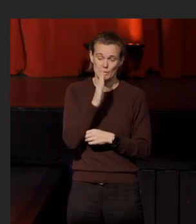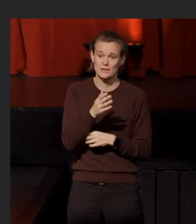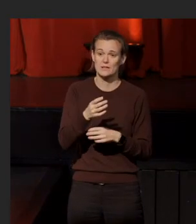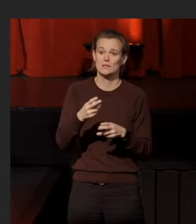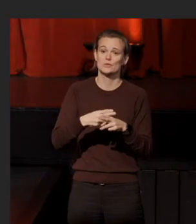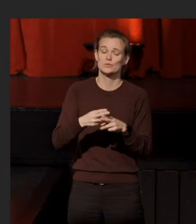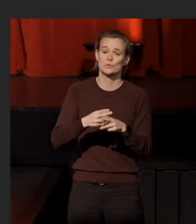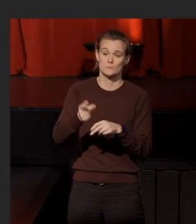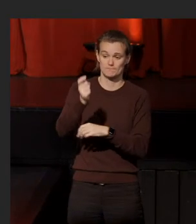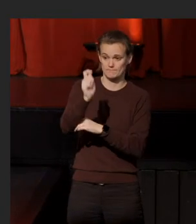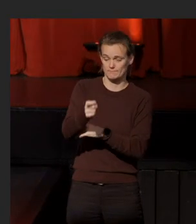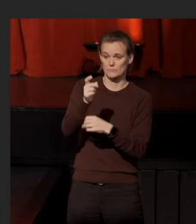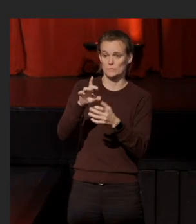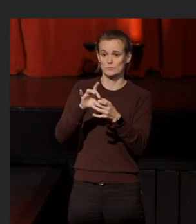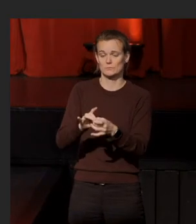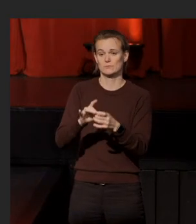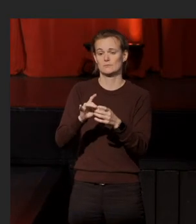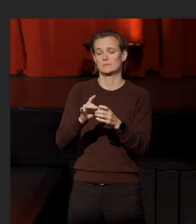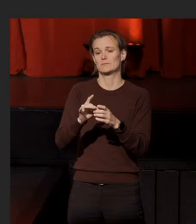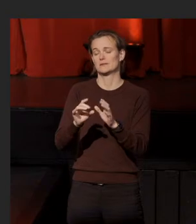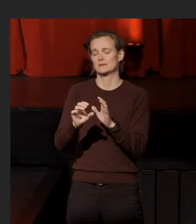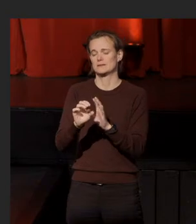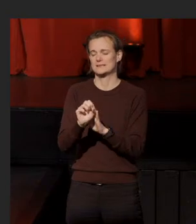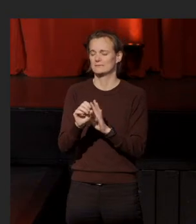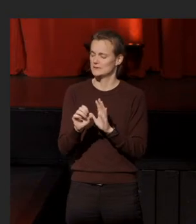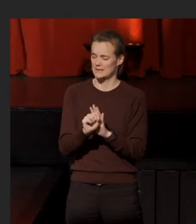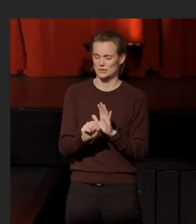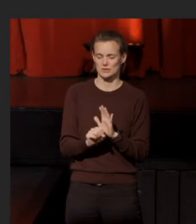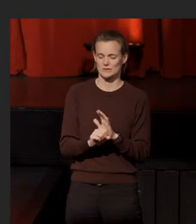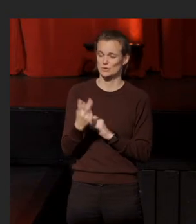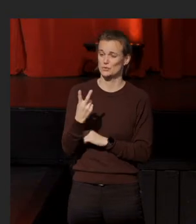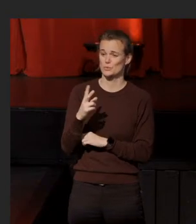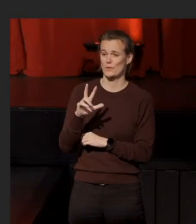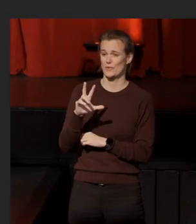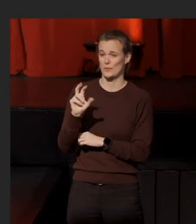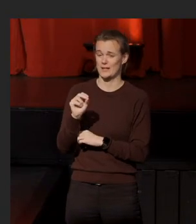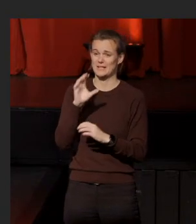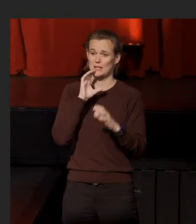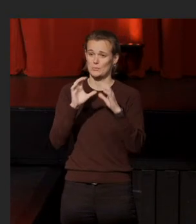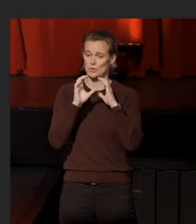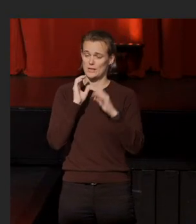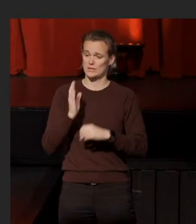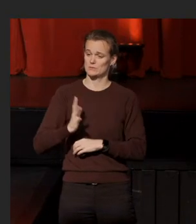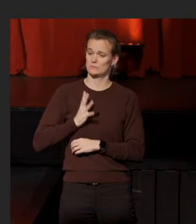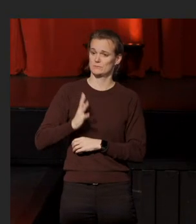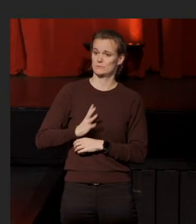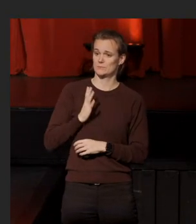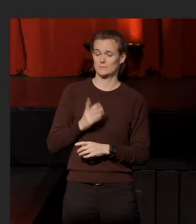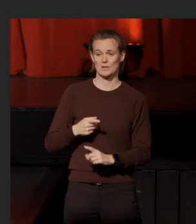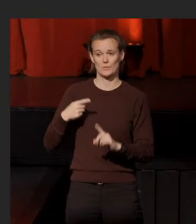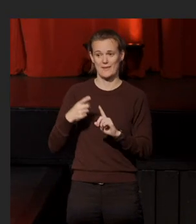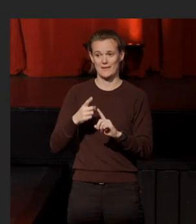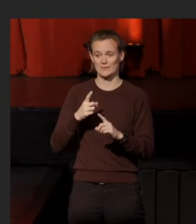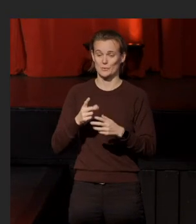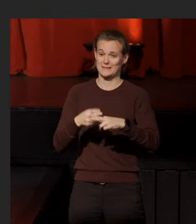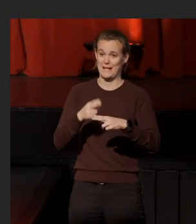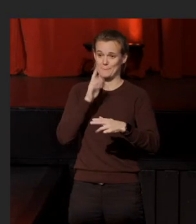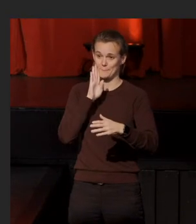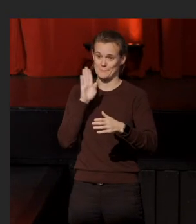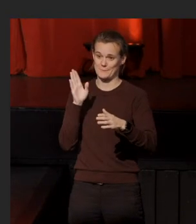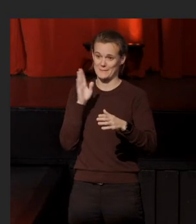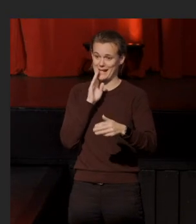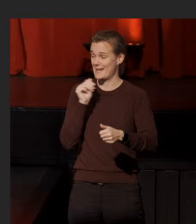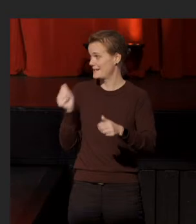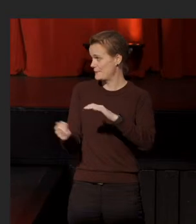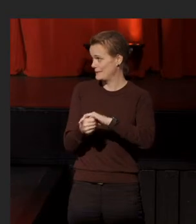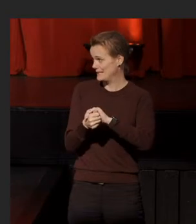Section 230 of the Communications Decency Act, dealing with platform immunity. It has the potential to reshape the internet